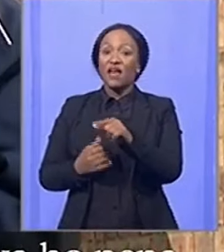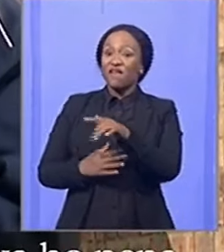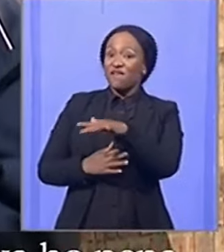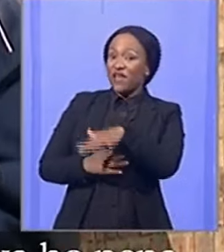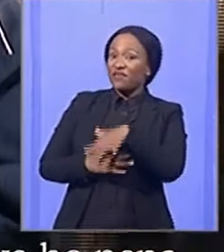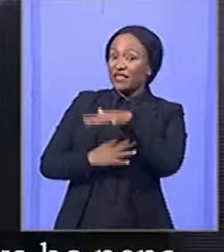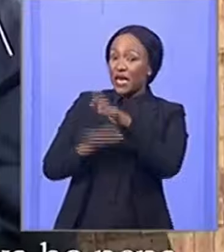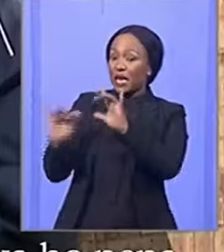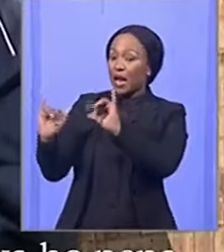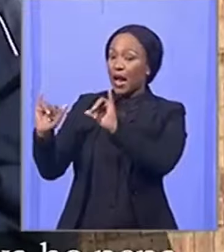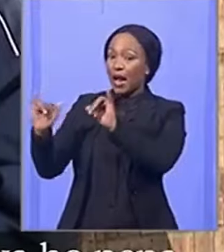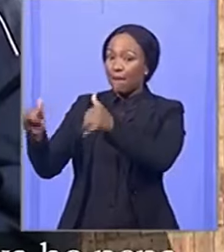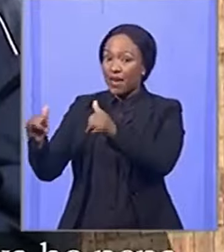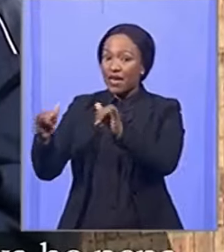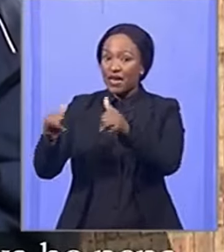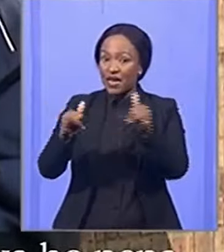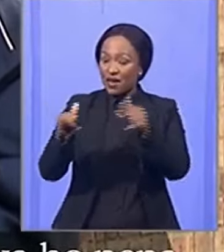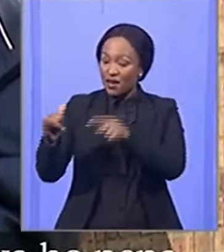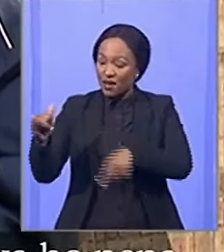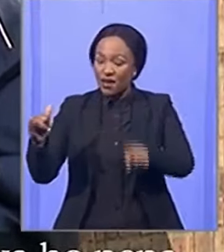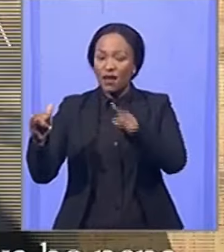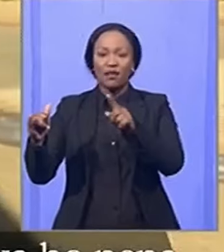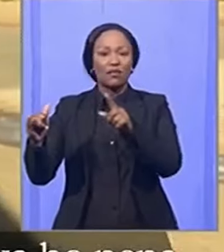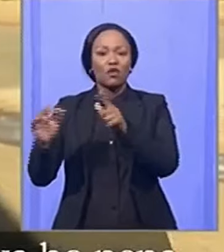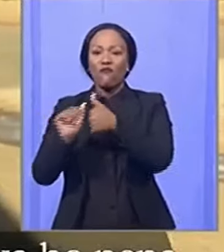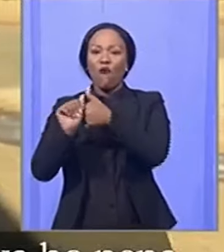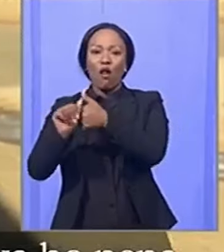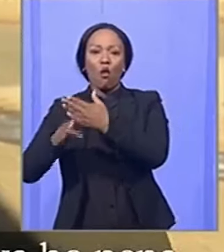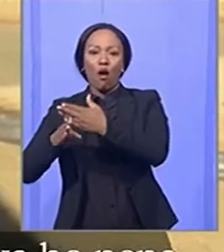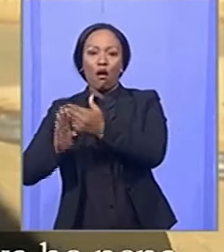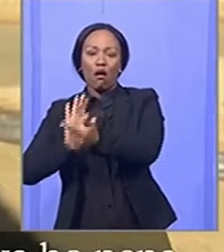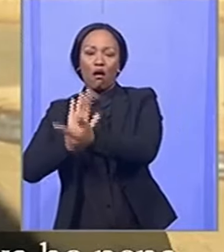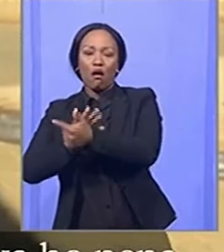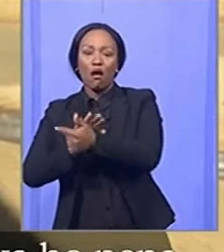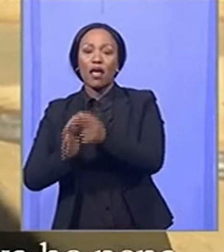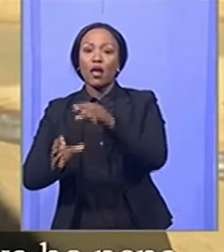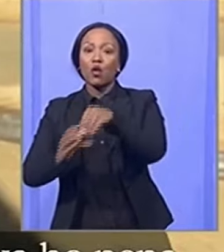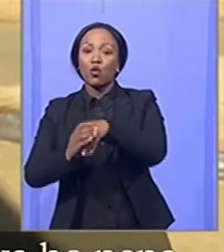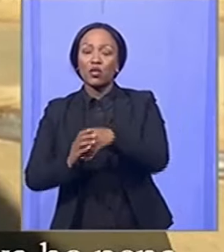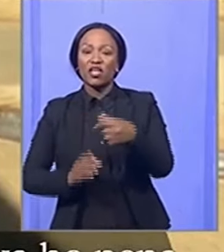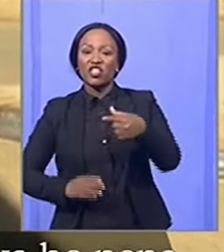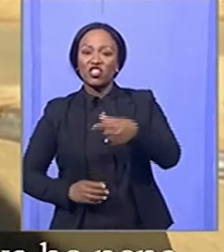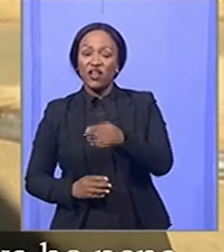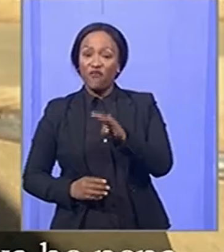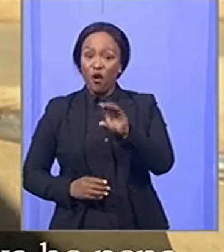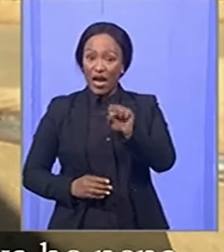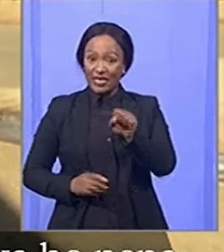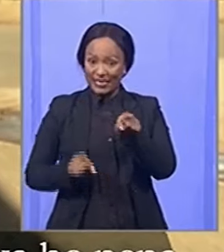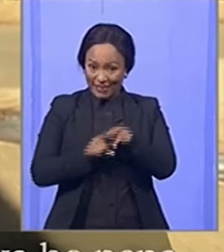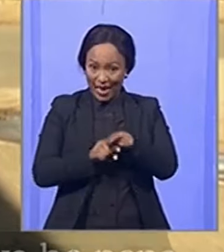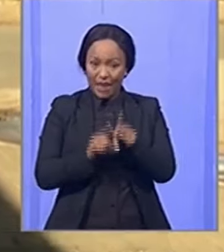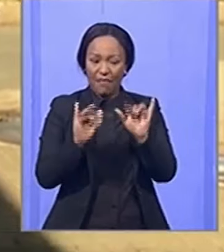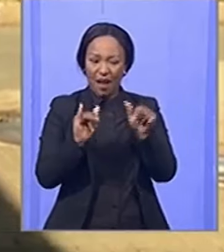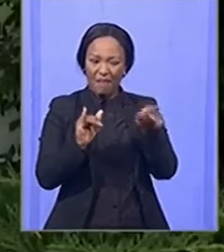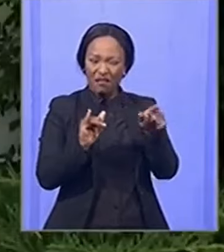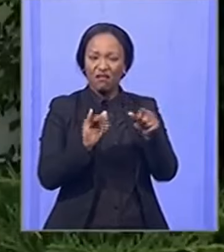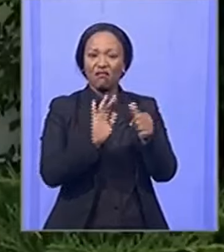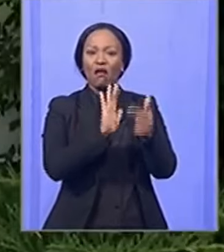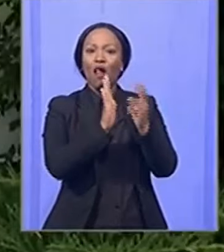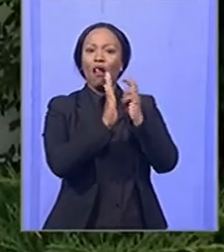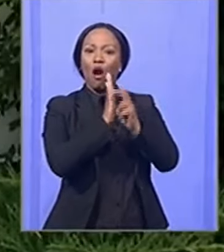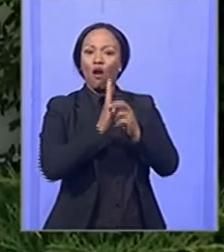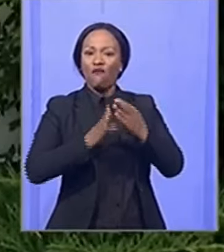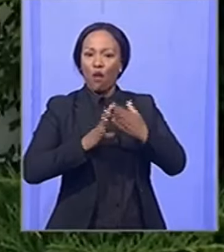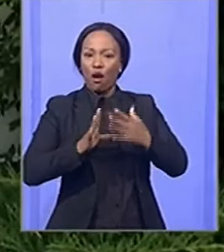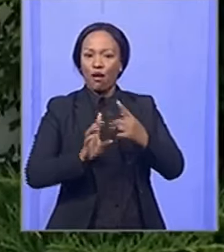tse fanang ka mathata tse ikengeletsang G4S provinseng ya Freistata. Magala Masiteng, Lefapheng